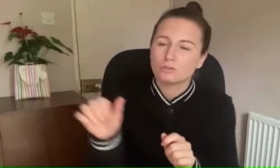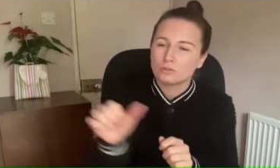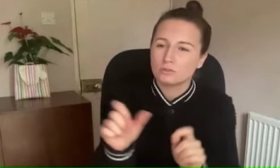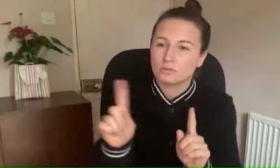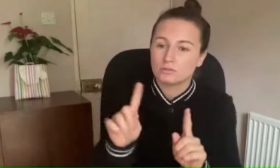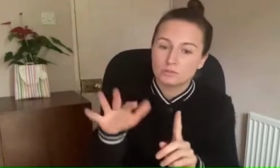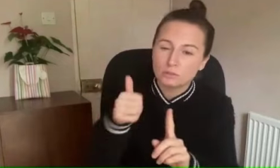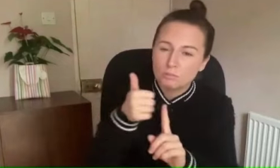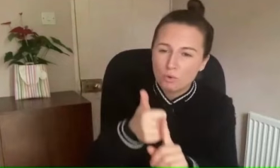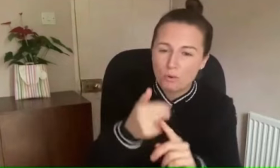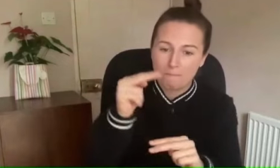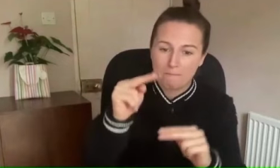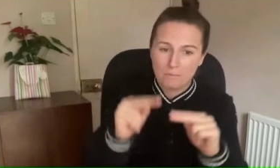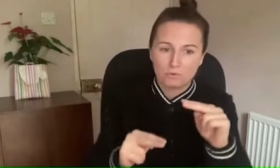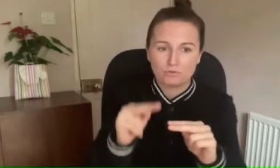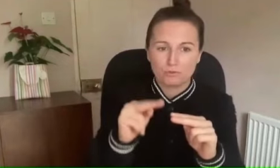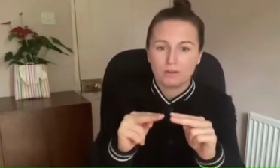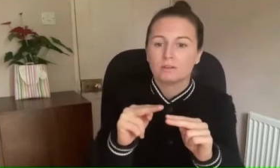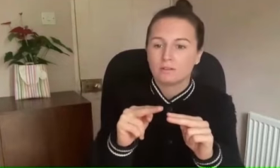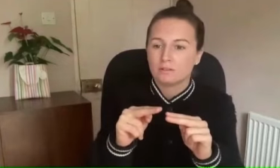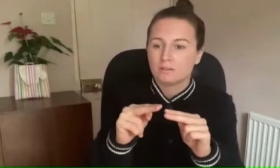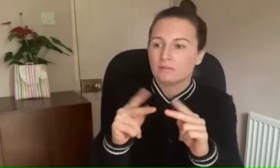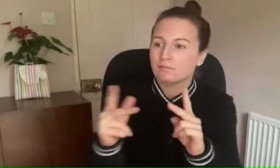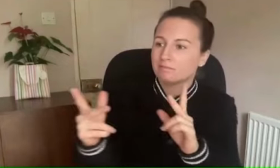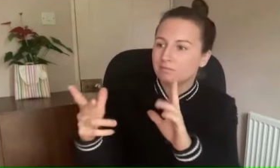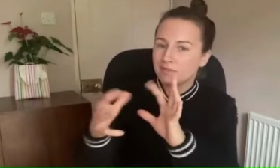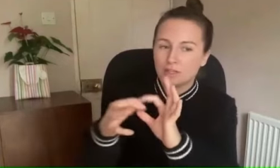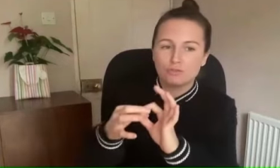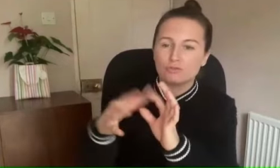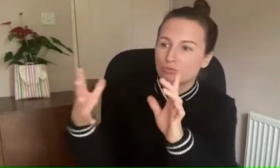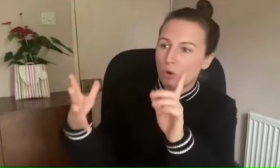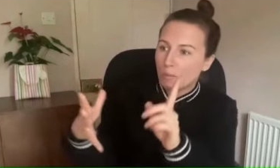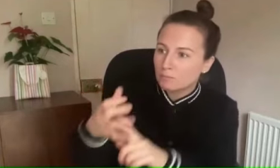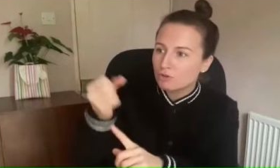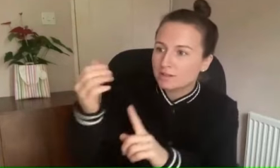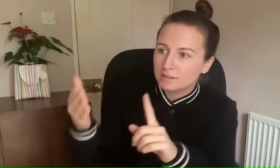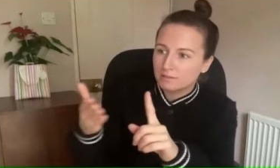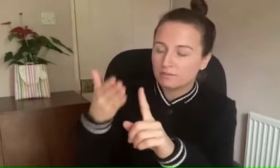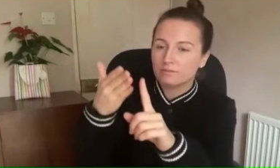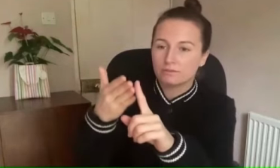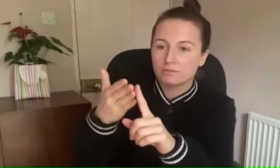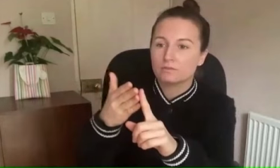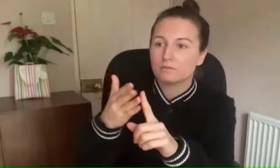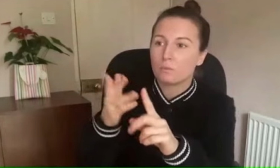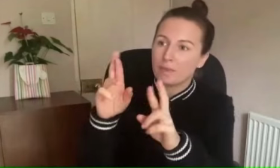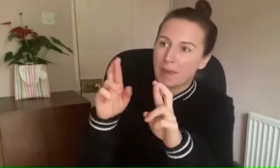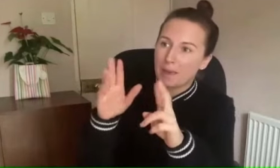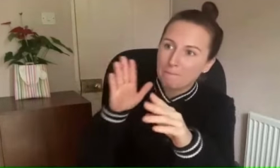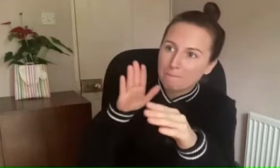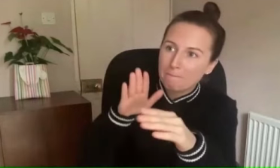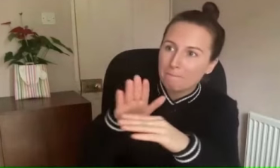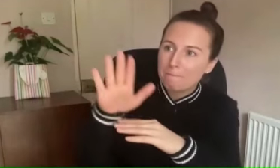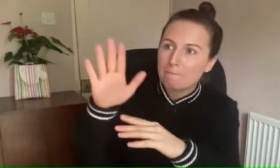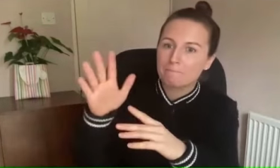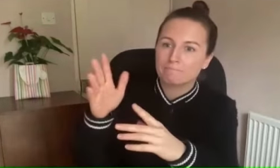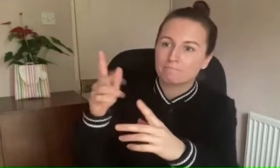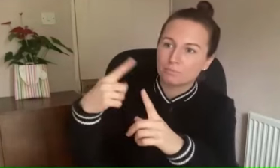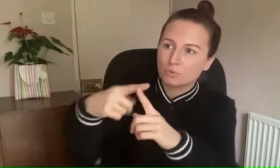Using the framework should support the monitoring of progress against objectives and any areas for